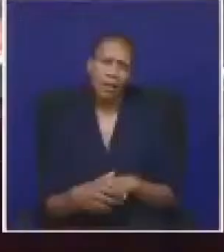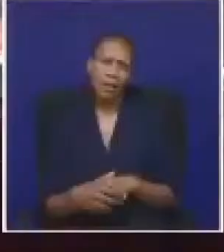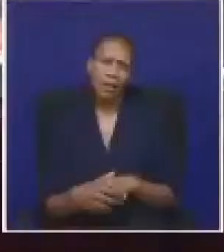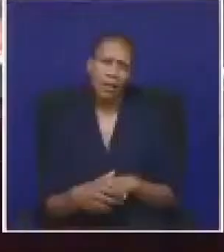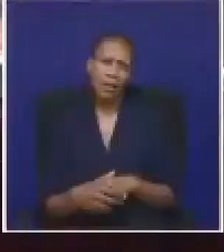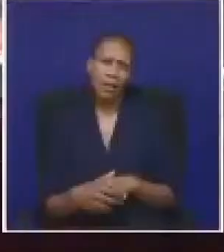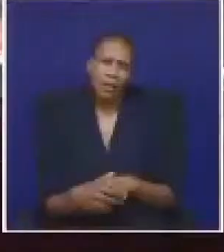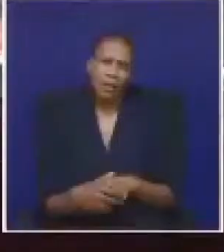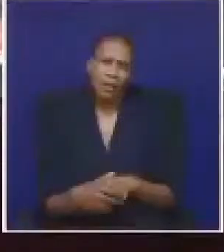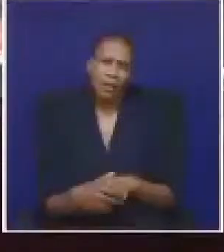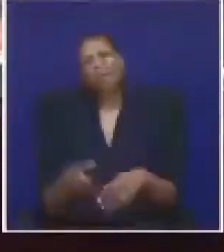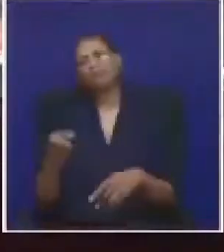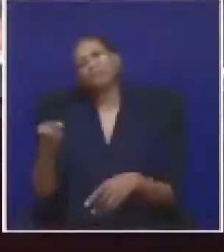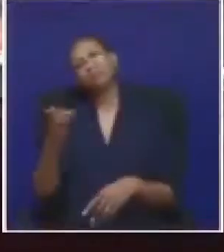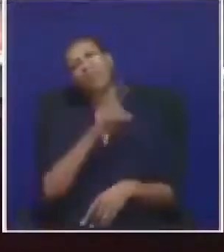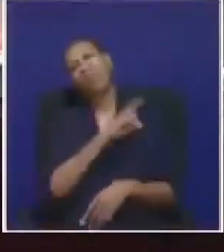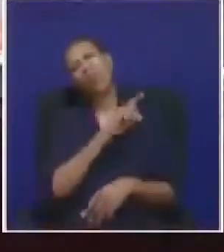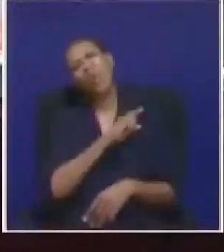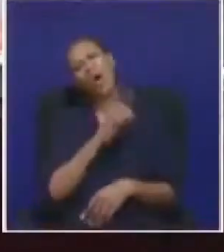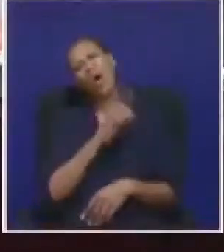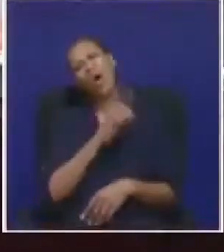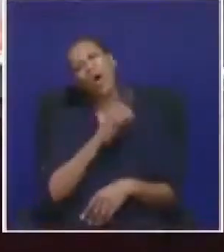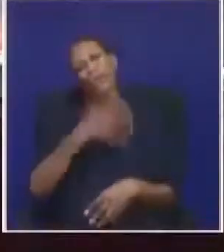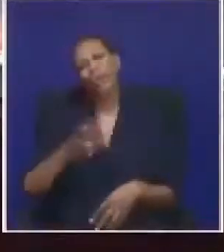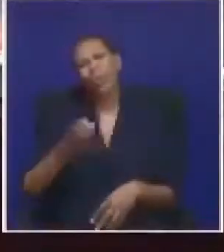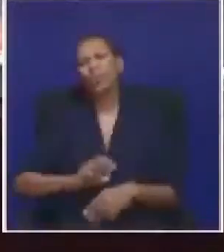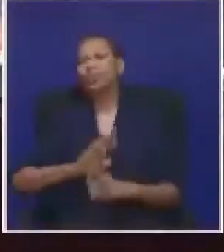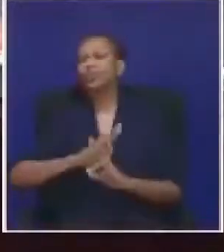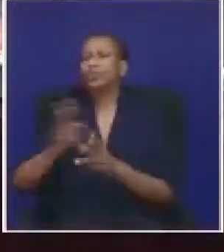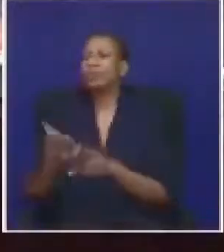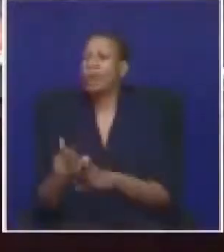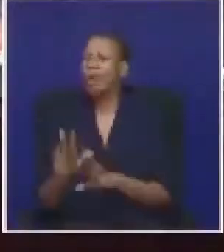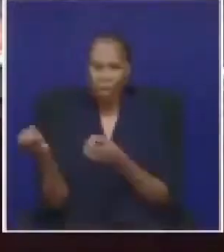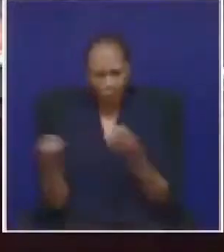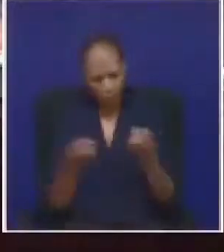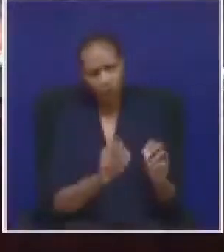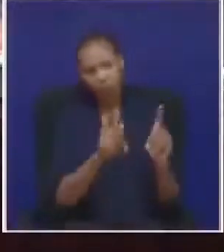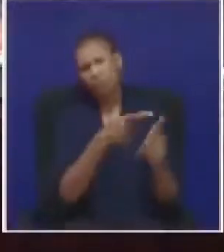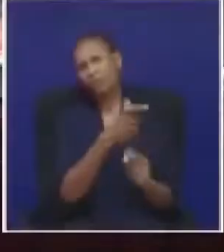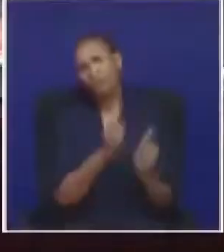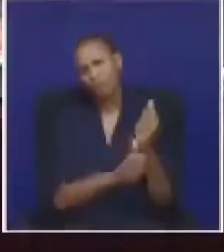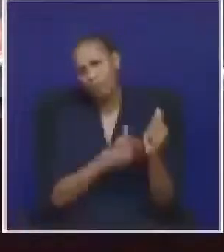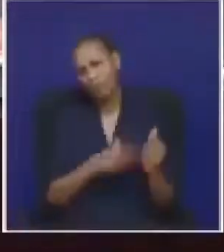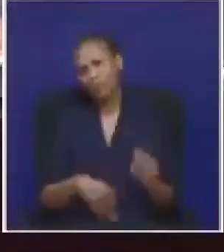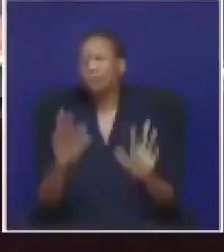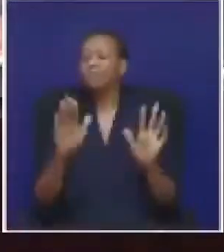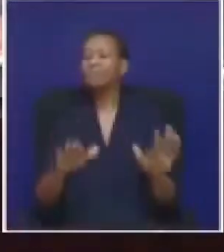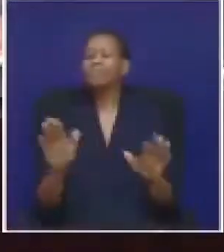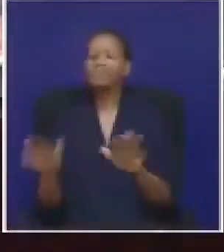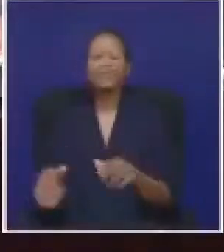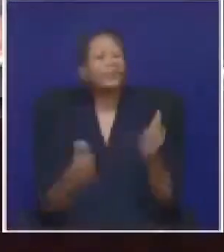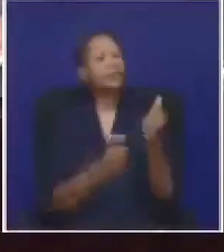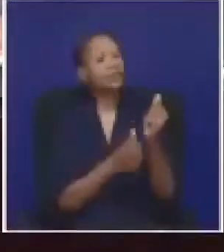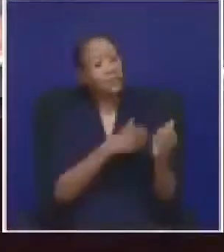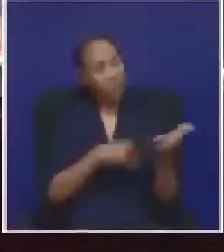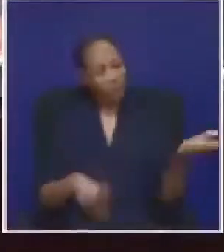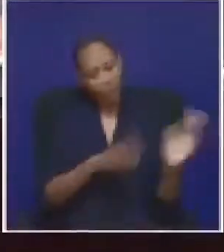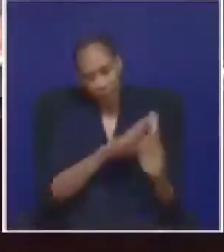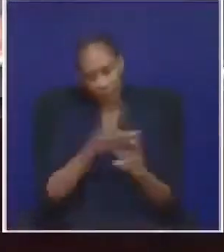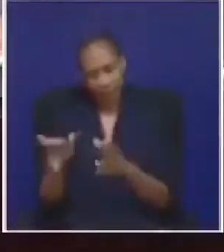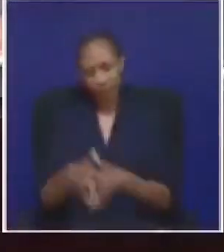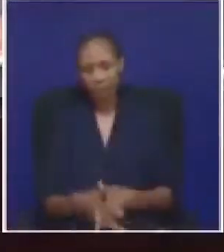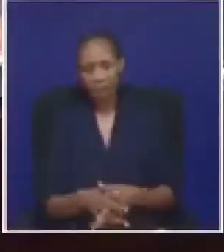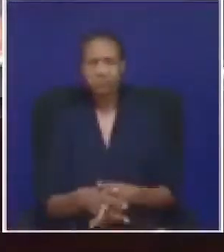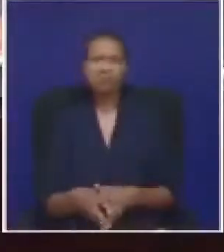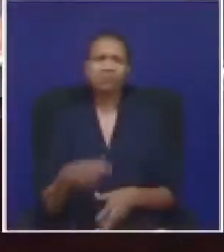Now, why do you want to answer for the Deputy President? Order, honorable members. Deputy President?